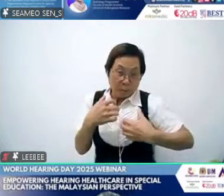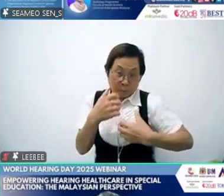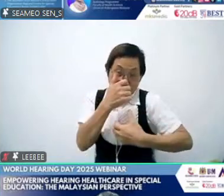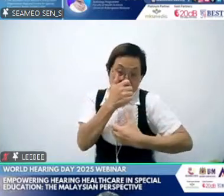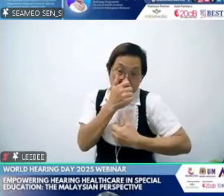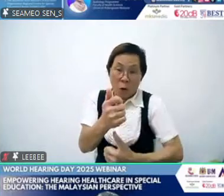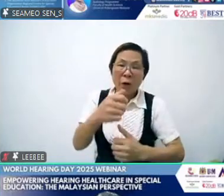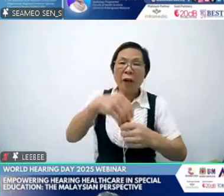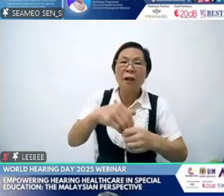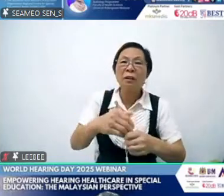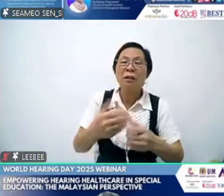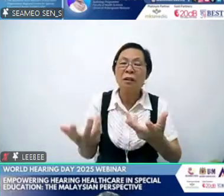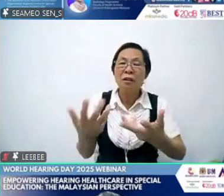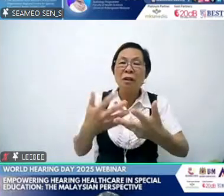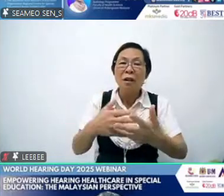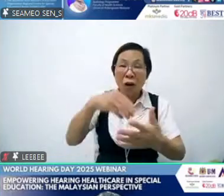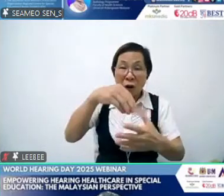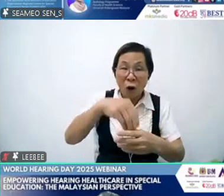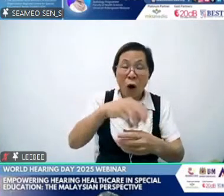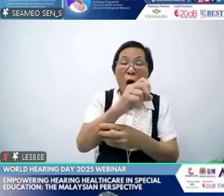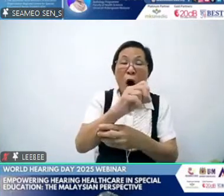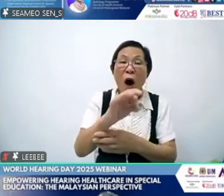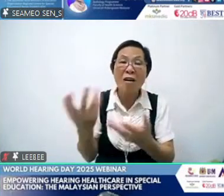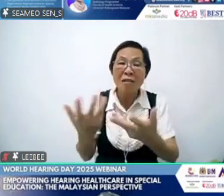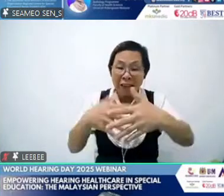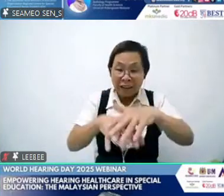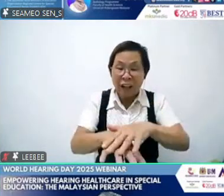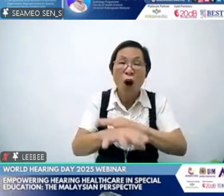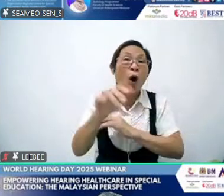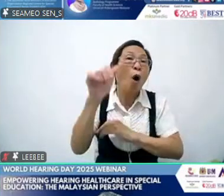in the integration of audiology and education.